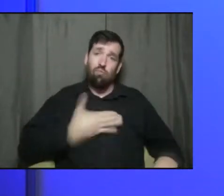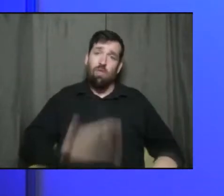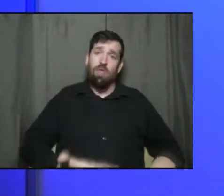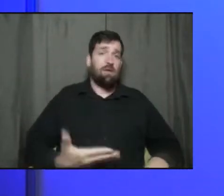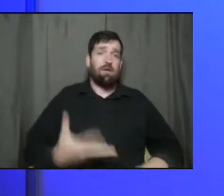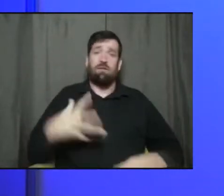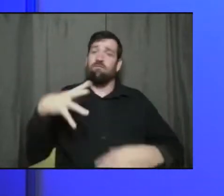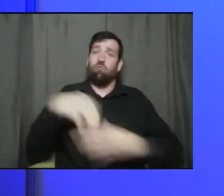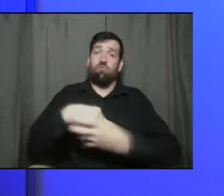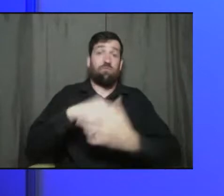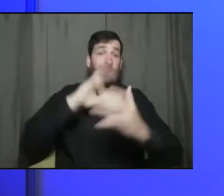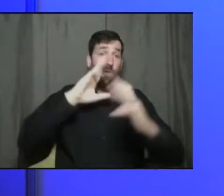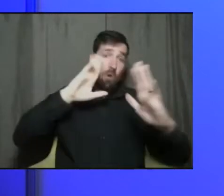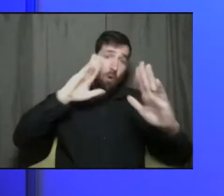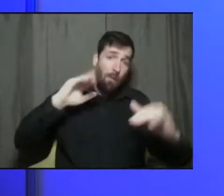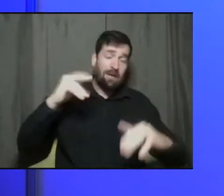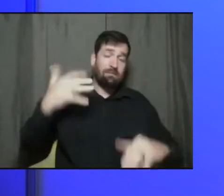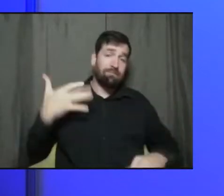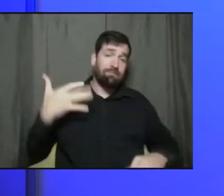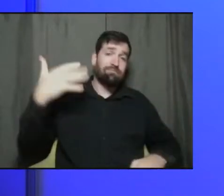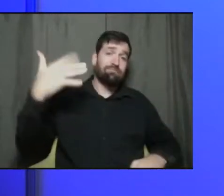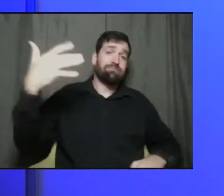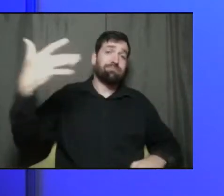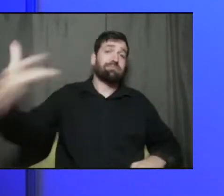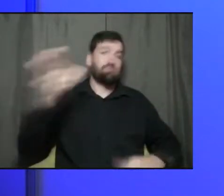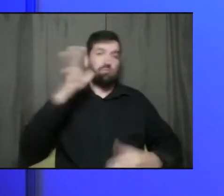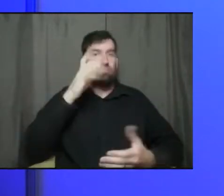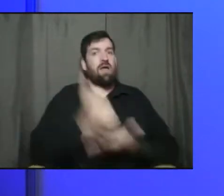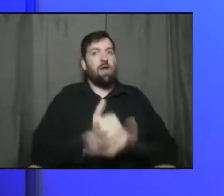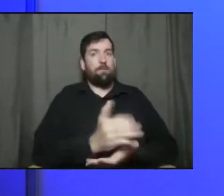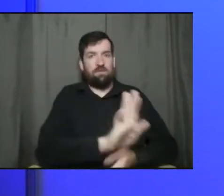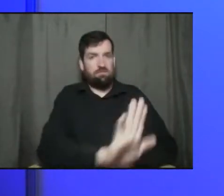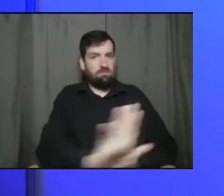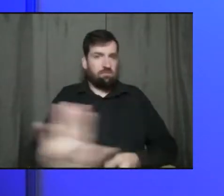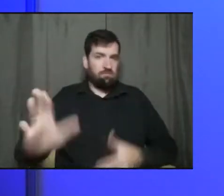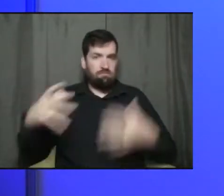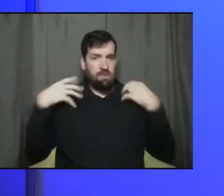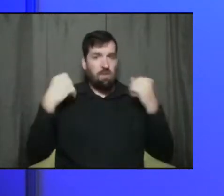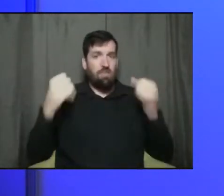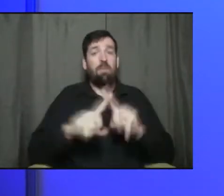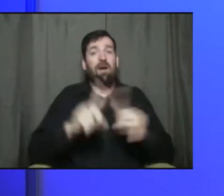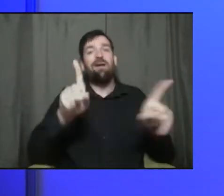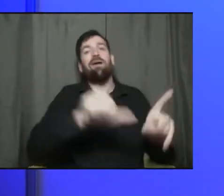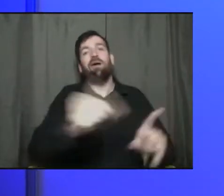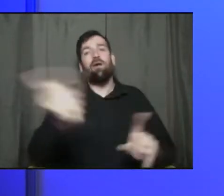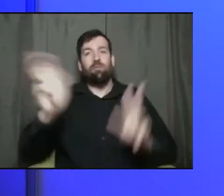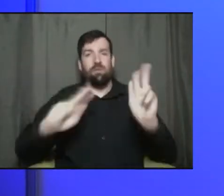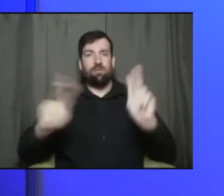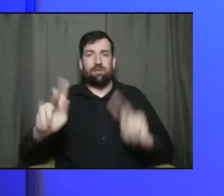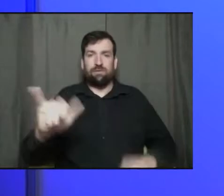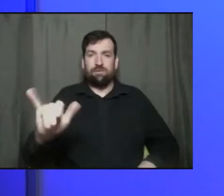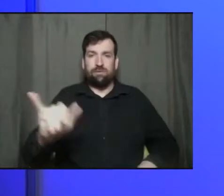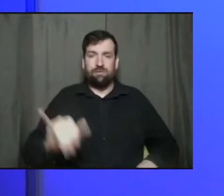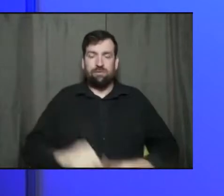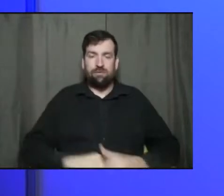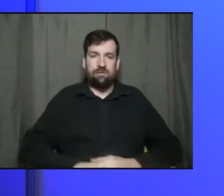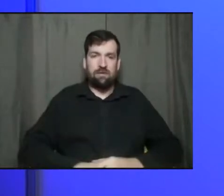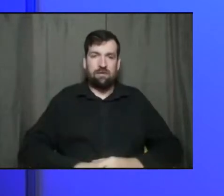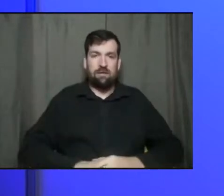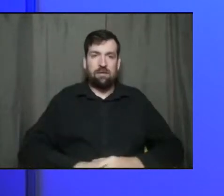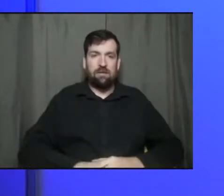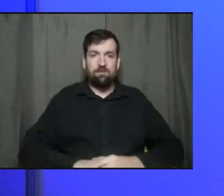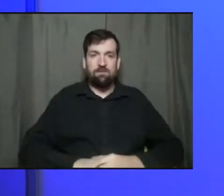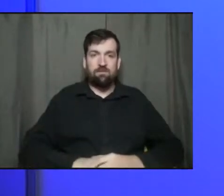that someday that will help their health, but obviously also help other people with CF. And so, creating